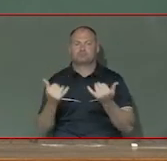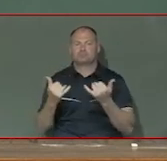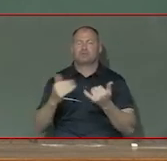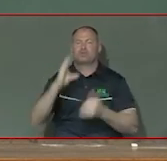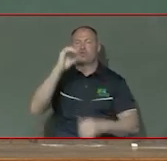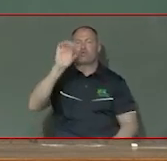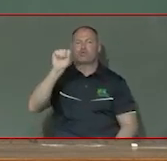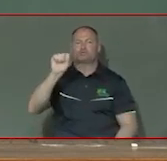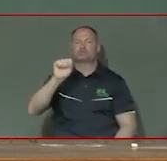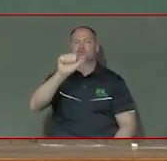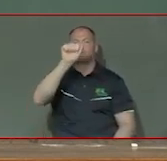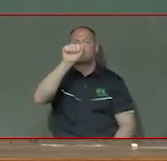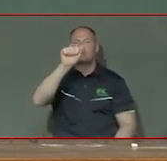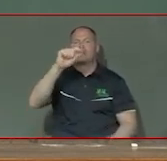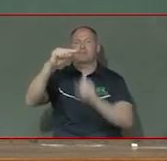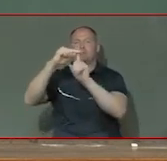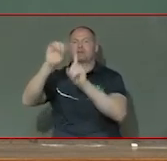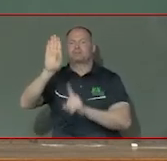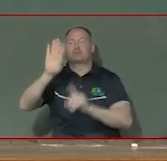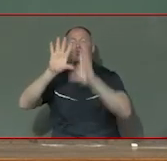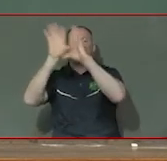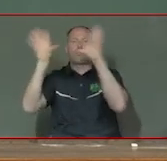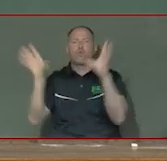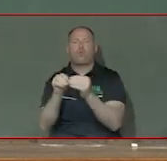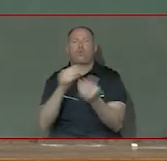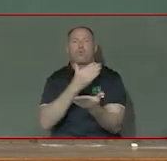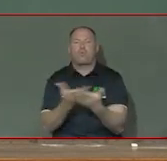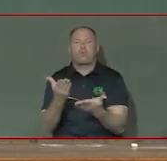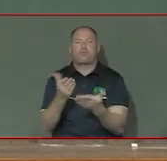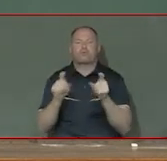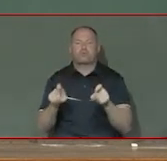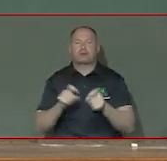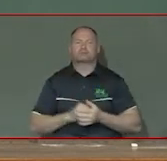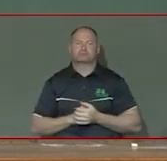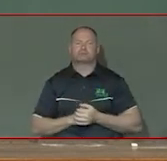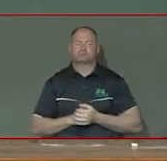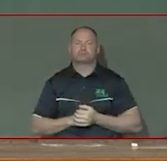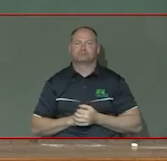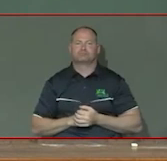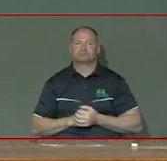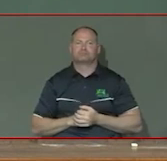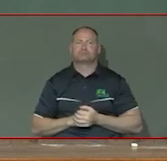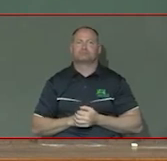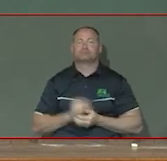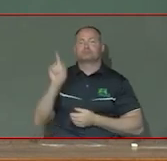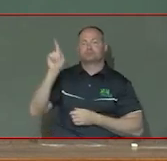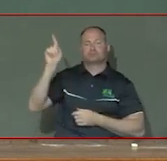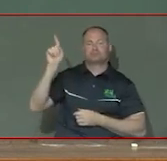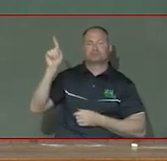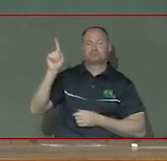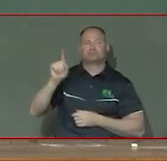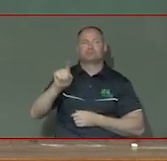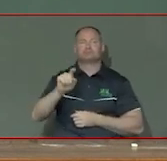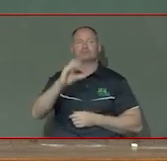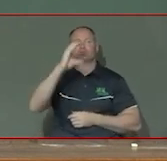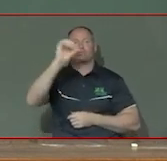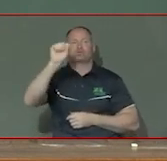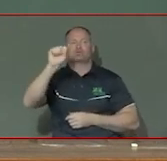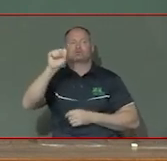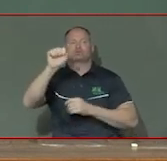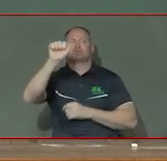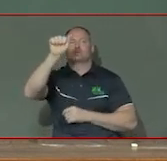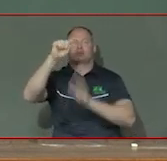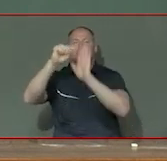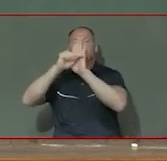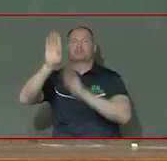cos of A plus B, all of them must be proved from the cos of A minus B equal to cos A